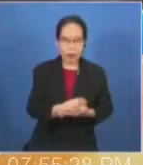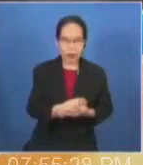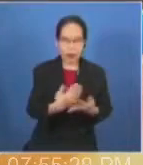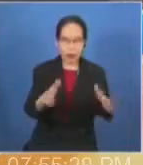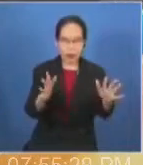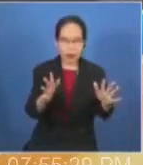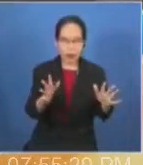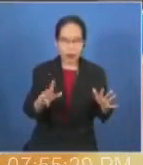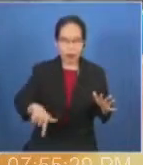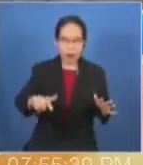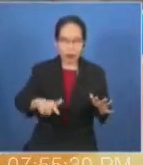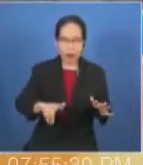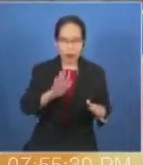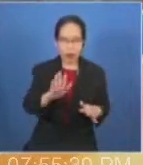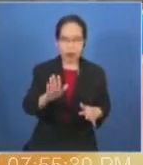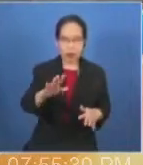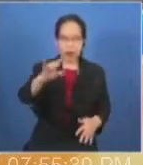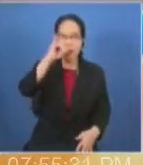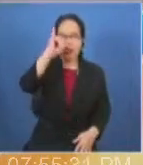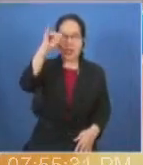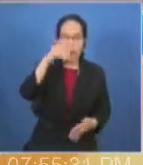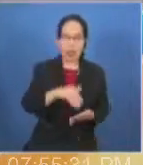It's already late and you're drunk again?